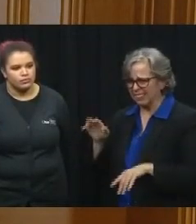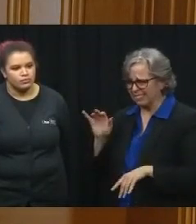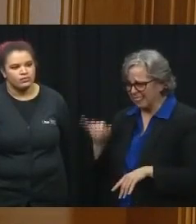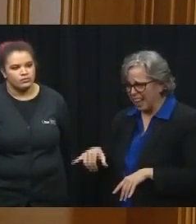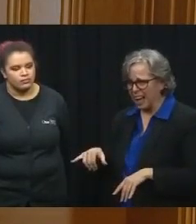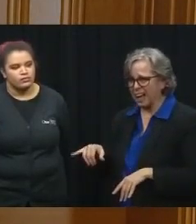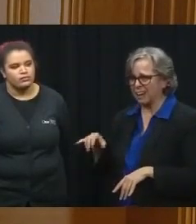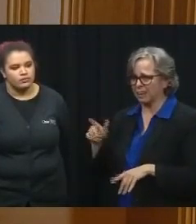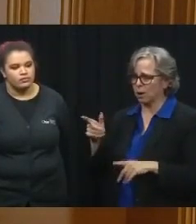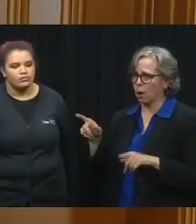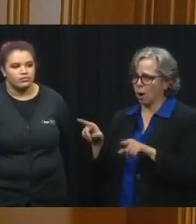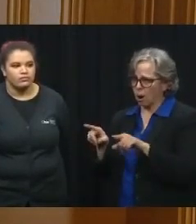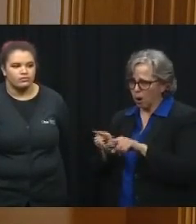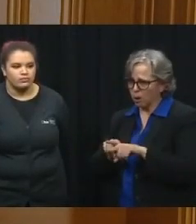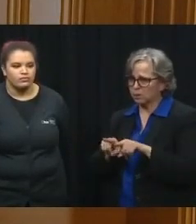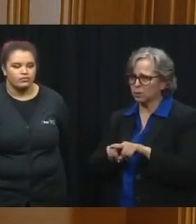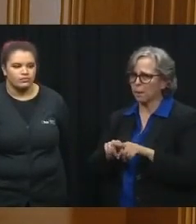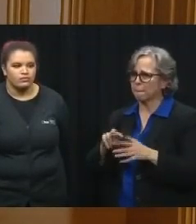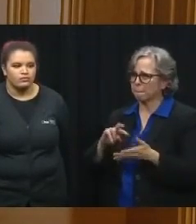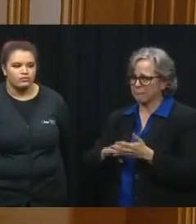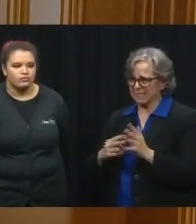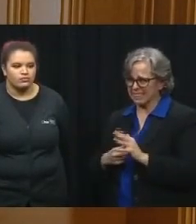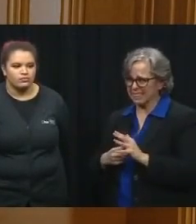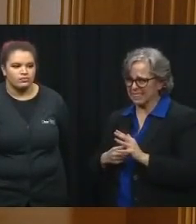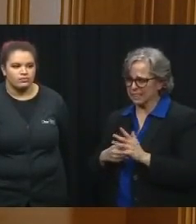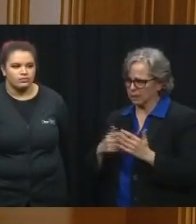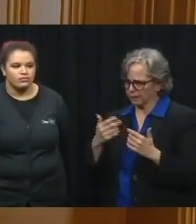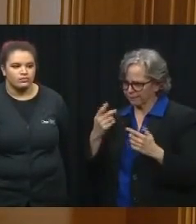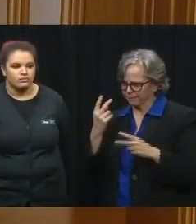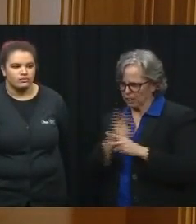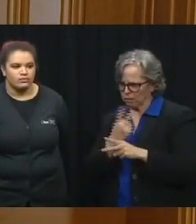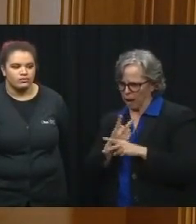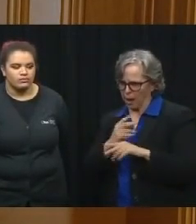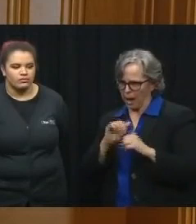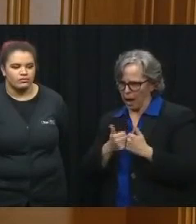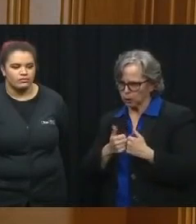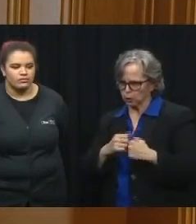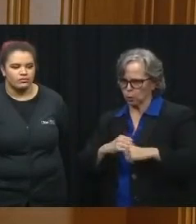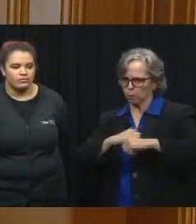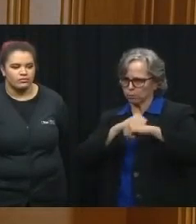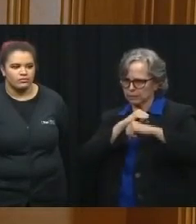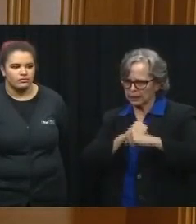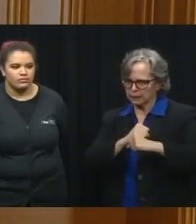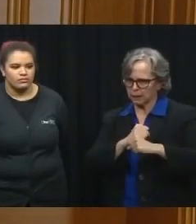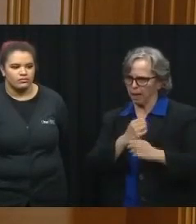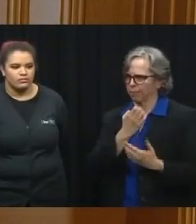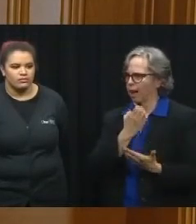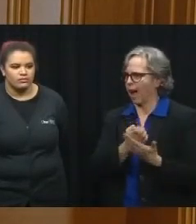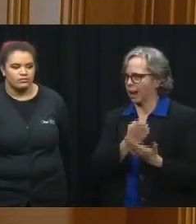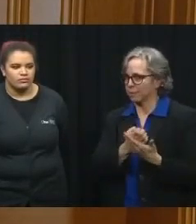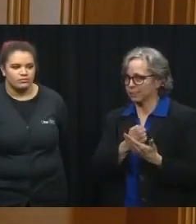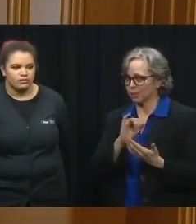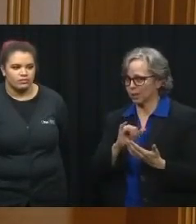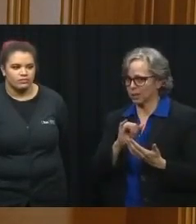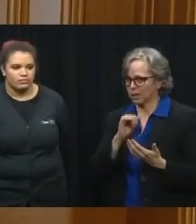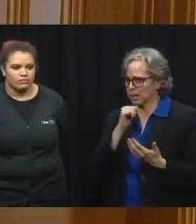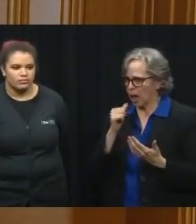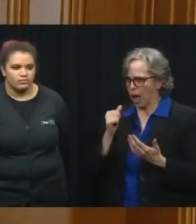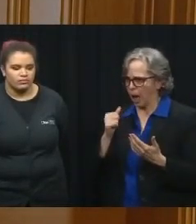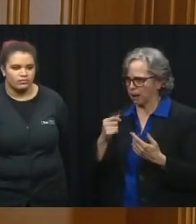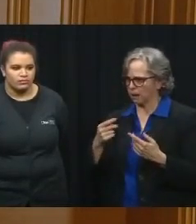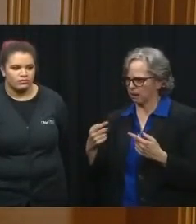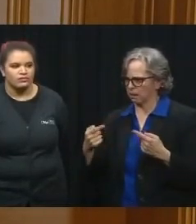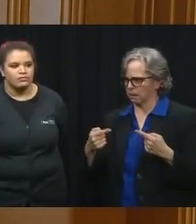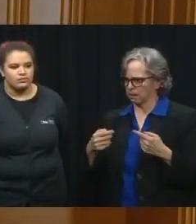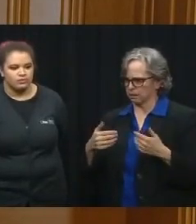economy from crashing. So they're not inconsistent. The short-term